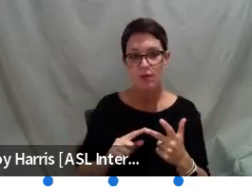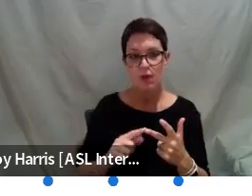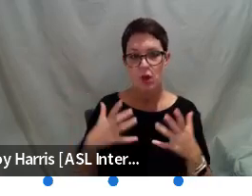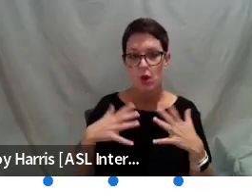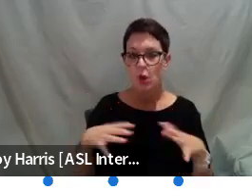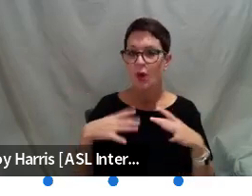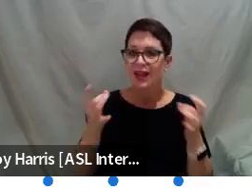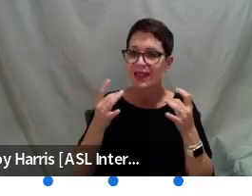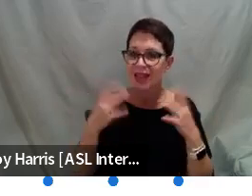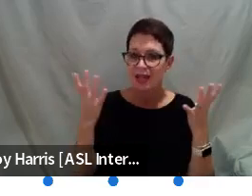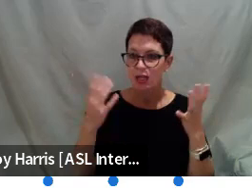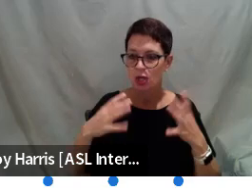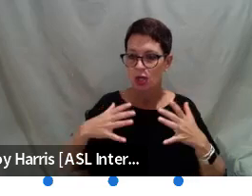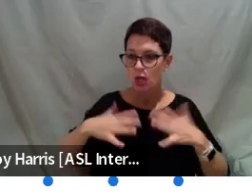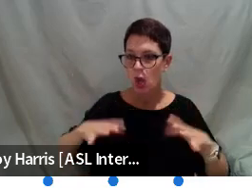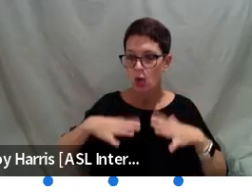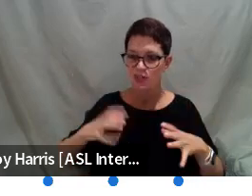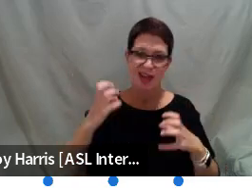Wear light clothing.